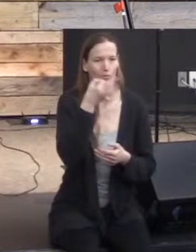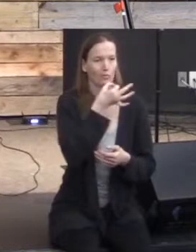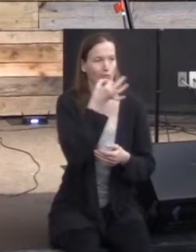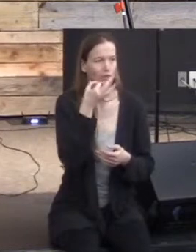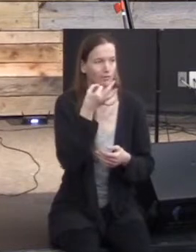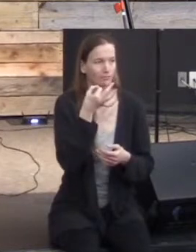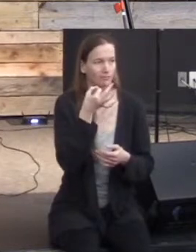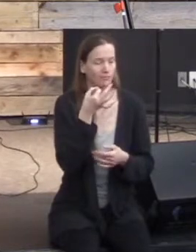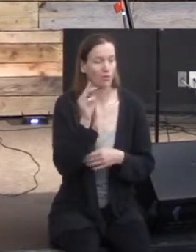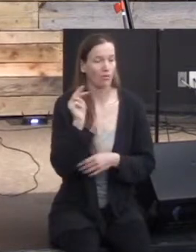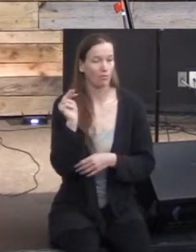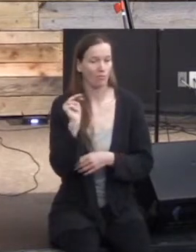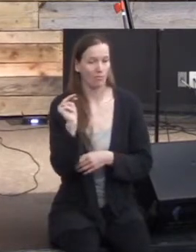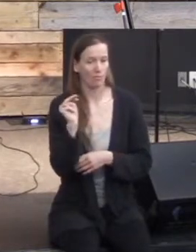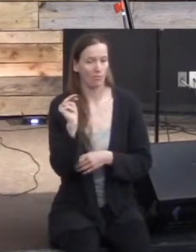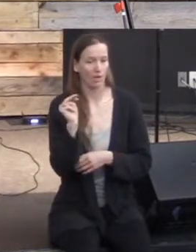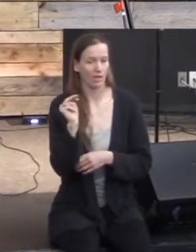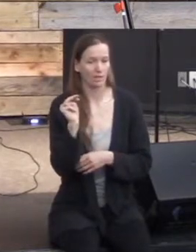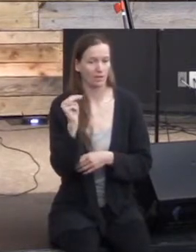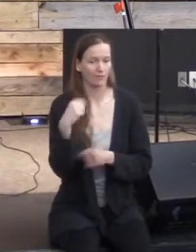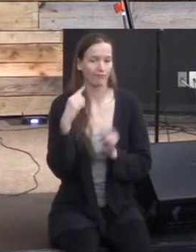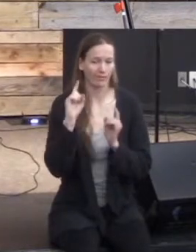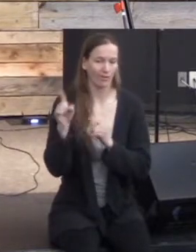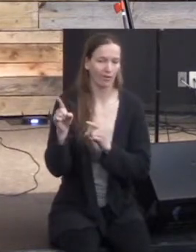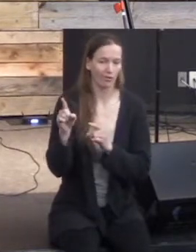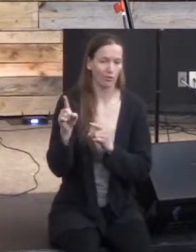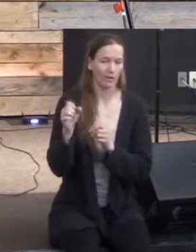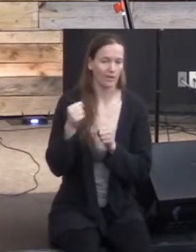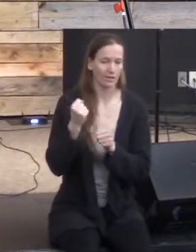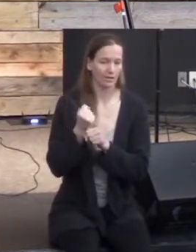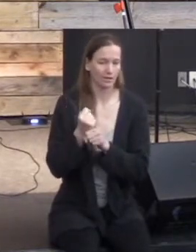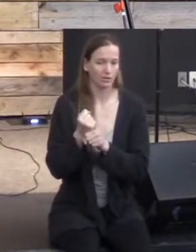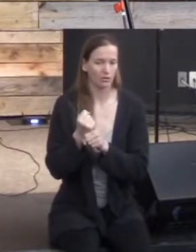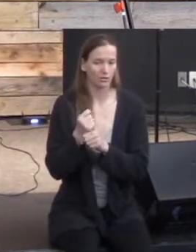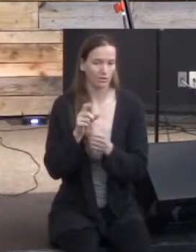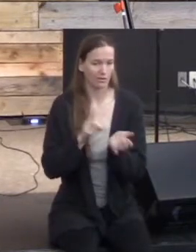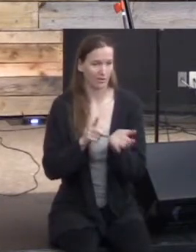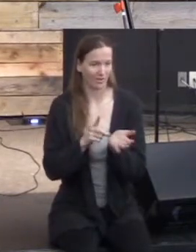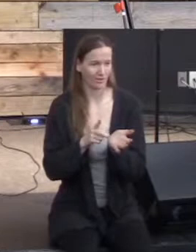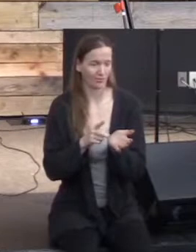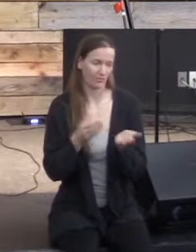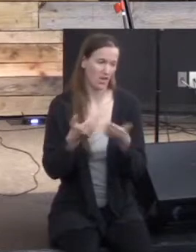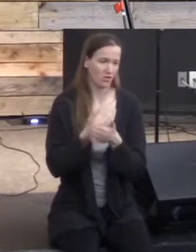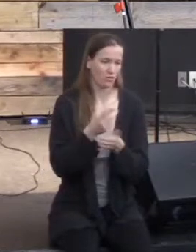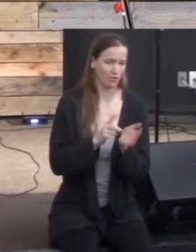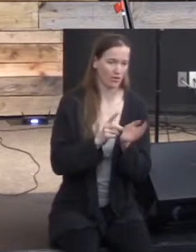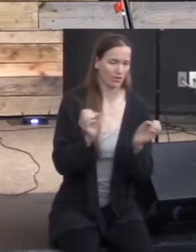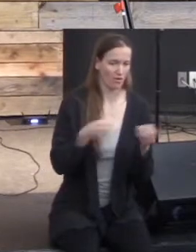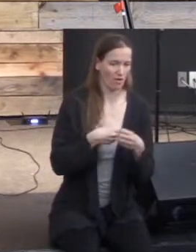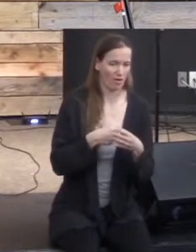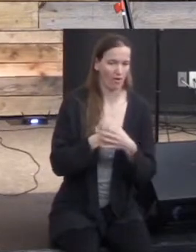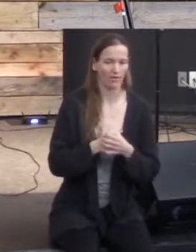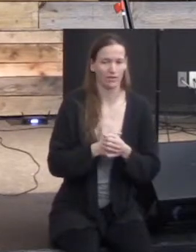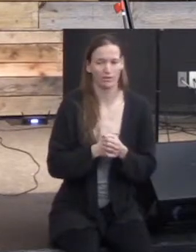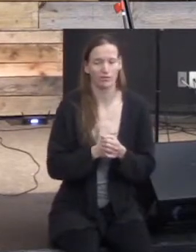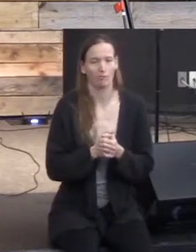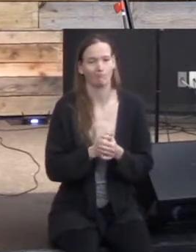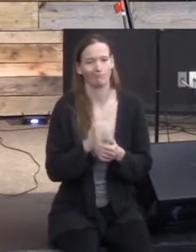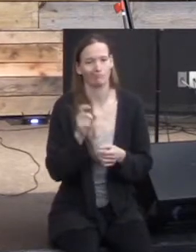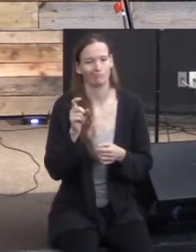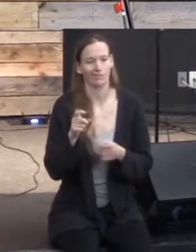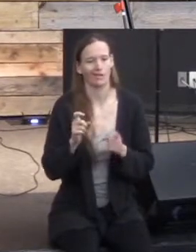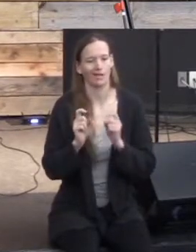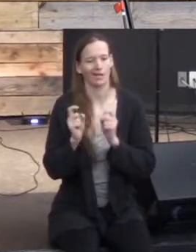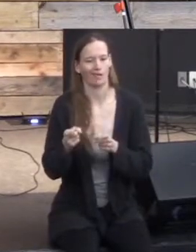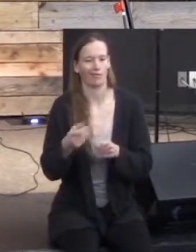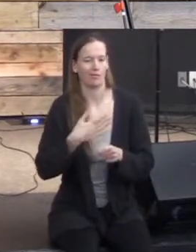Monday, I went to my annual doctor's appointment. Went to a new doctor's office. So I had to give them my family